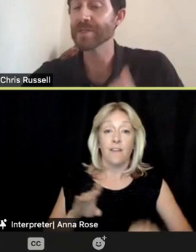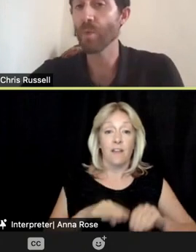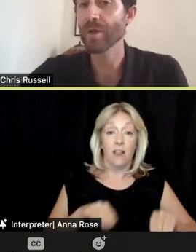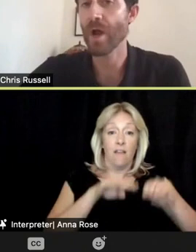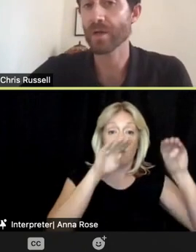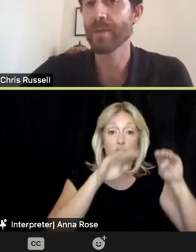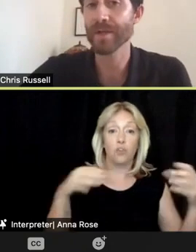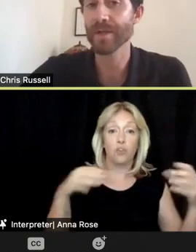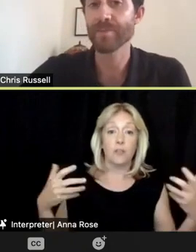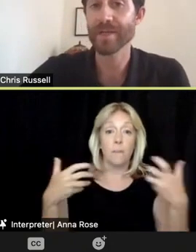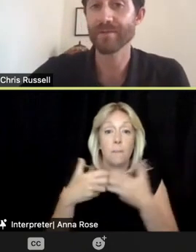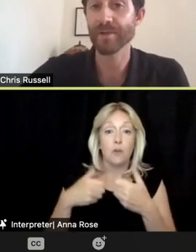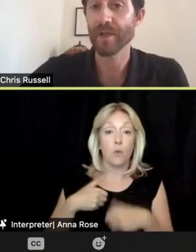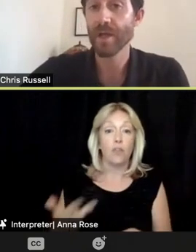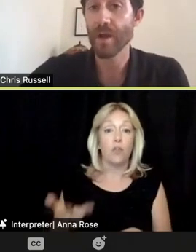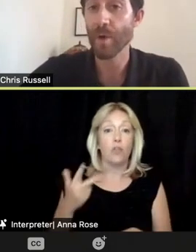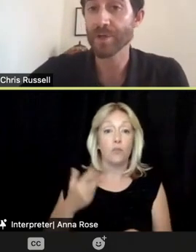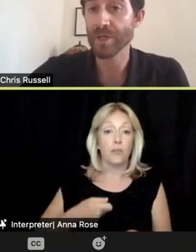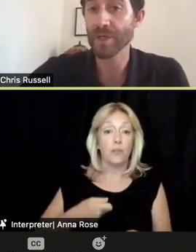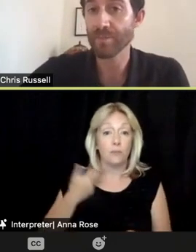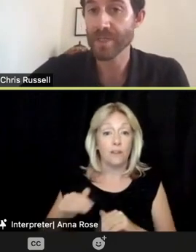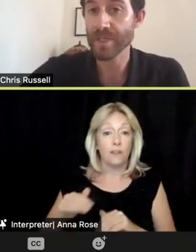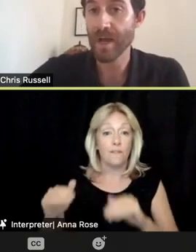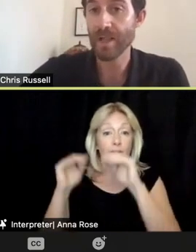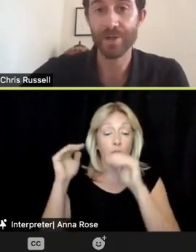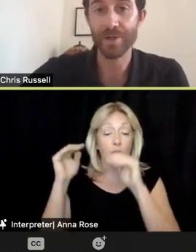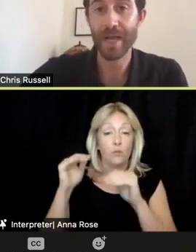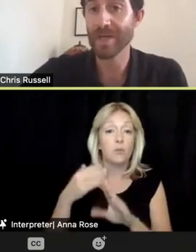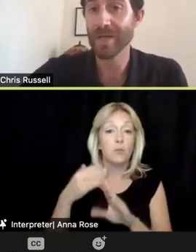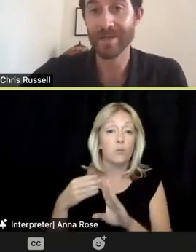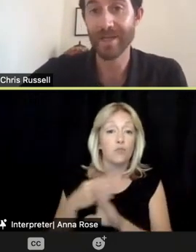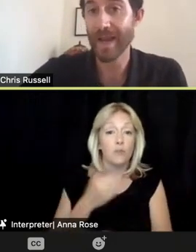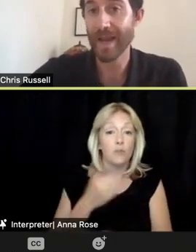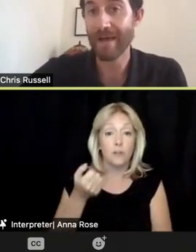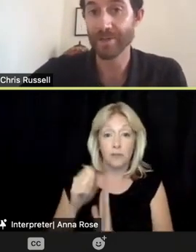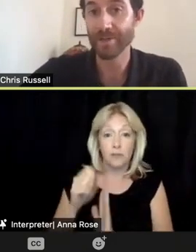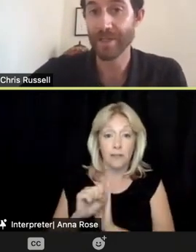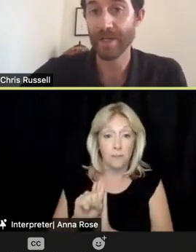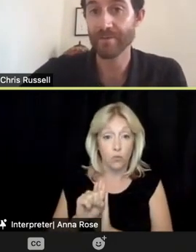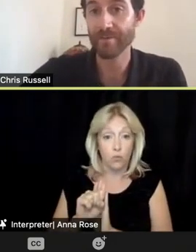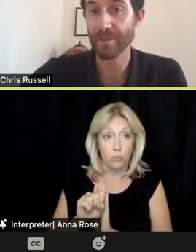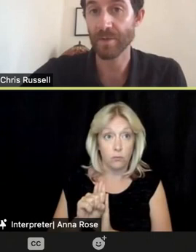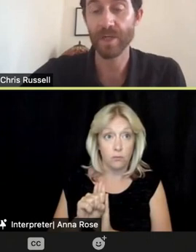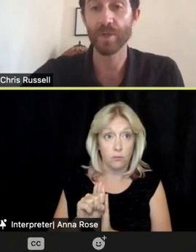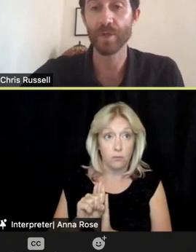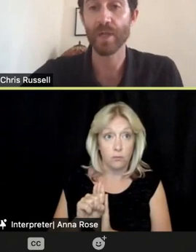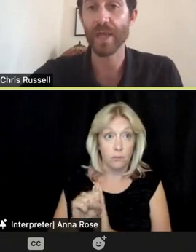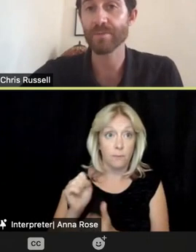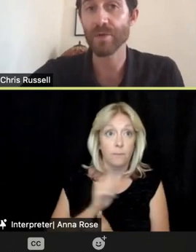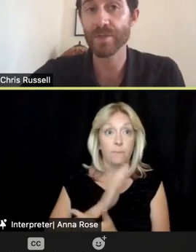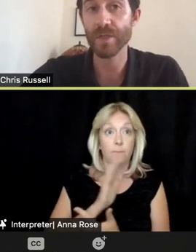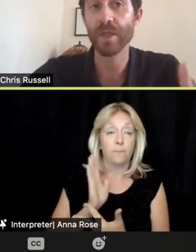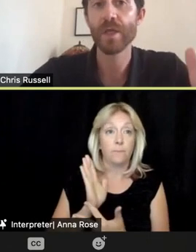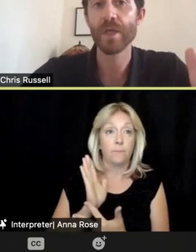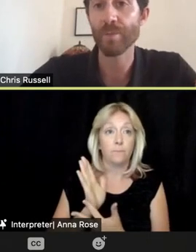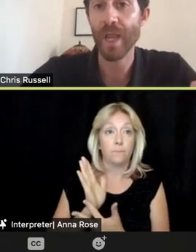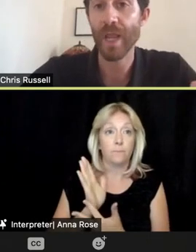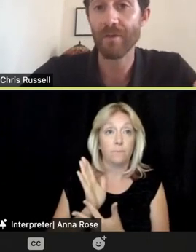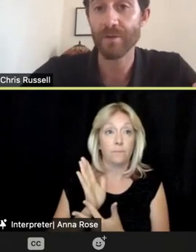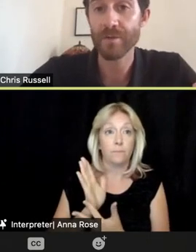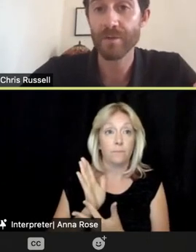3 levels that we talked about expressively. Emerging pre-symbolic, a child who doesn't yet have an understanding of a symbol and communicates